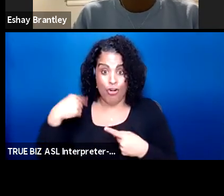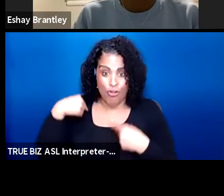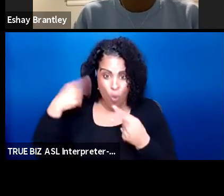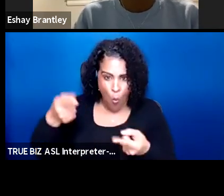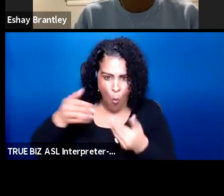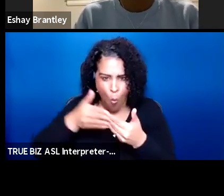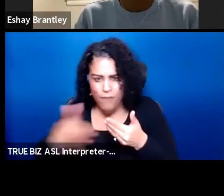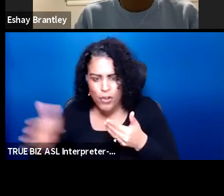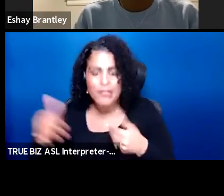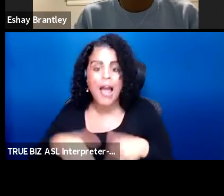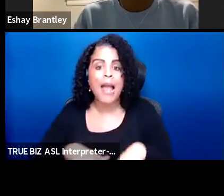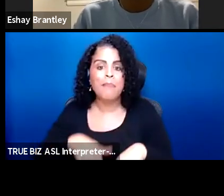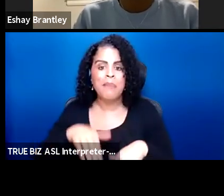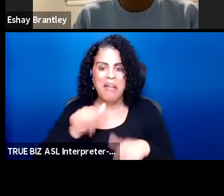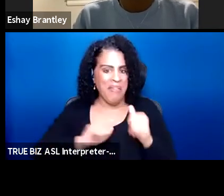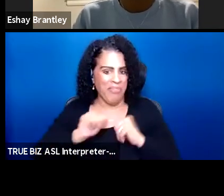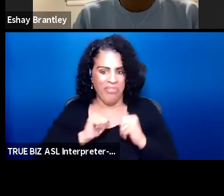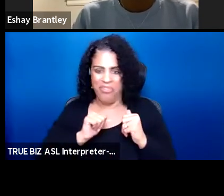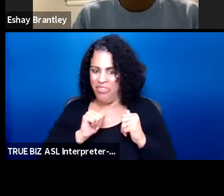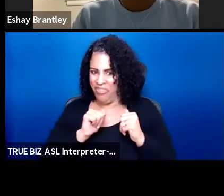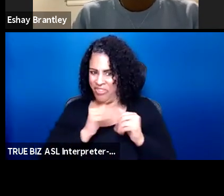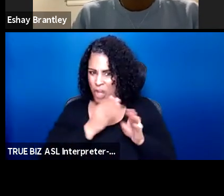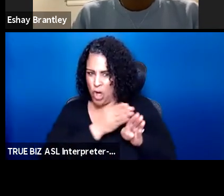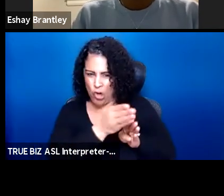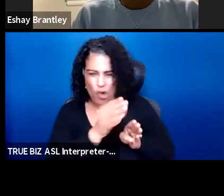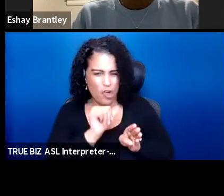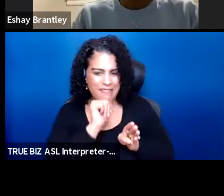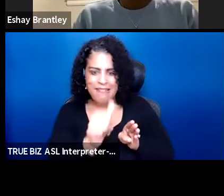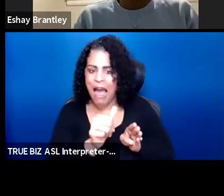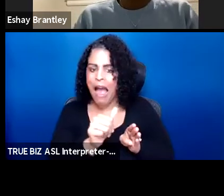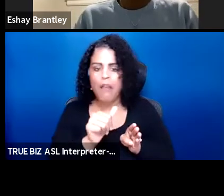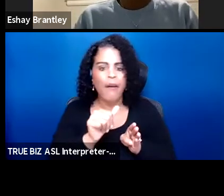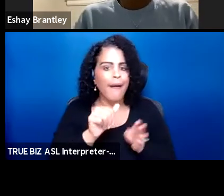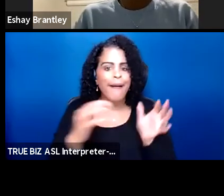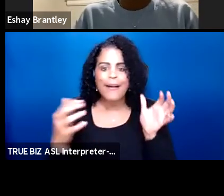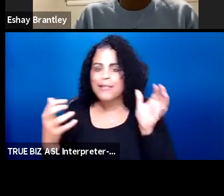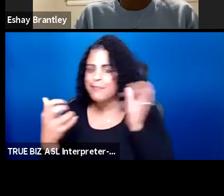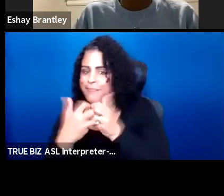theater isn't just a device specific to Broadway or